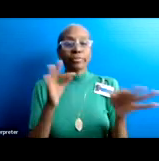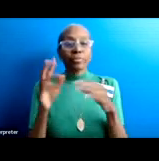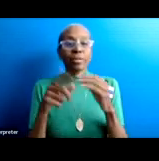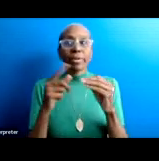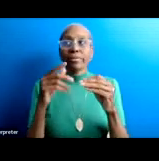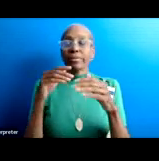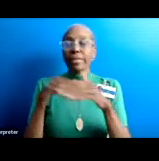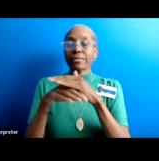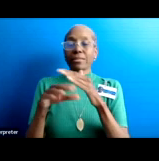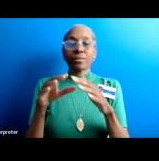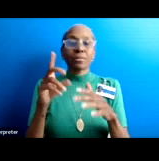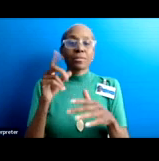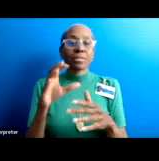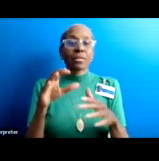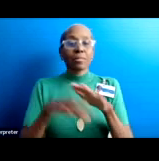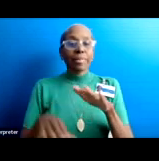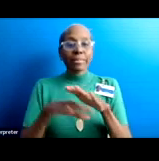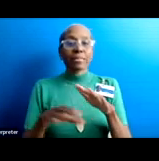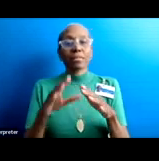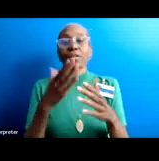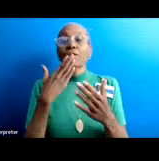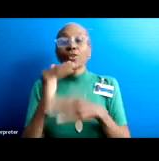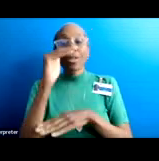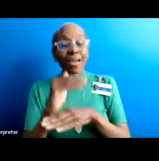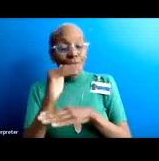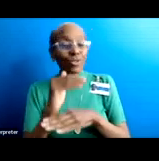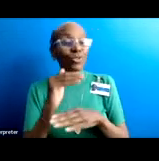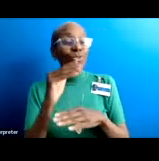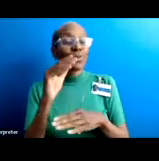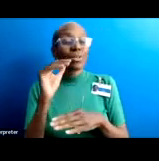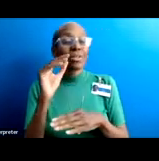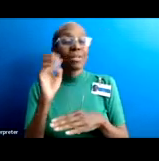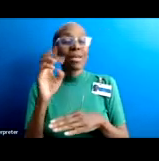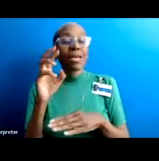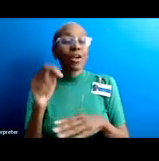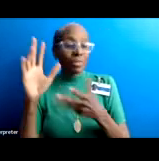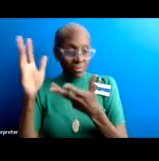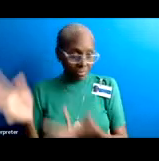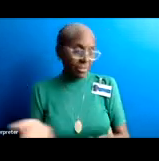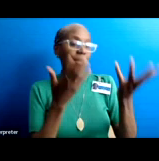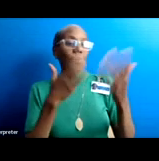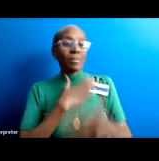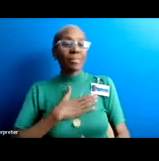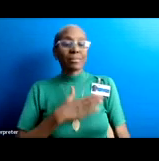accessible document basics. Good afternoon, Erin, and take it away, please.